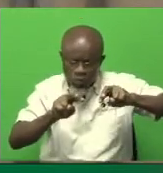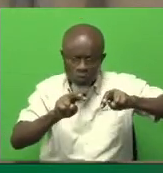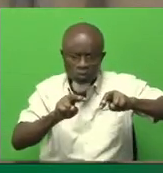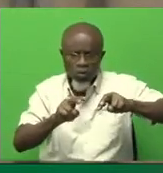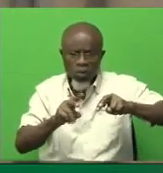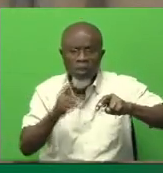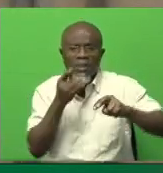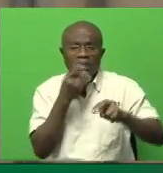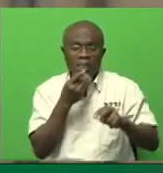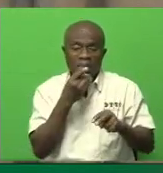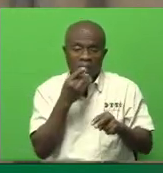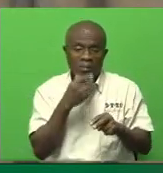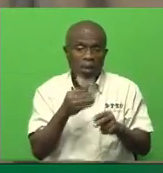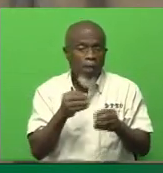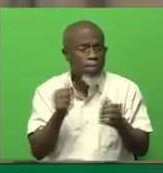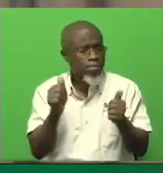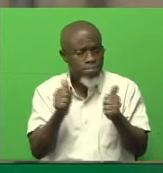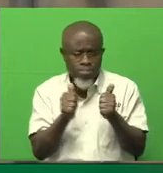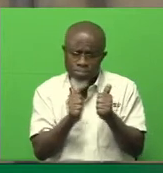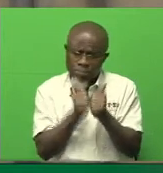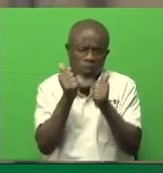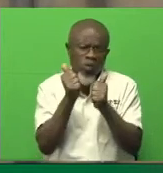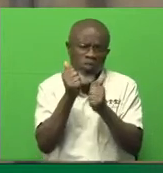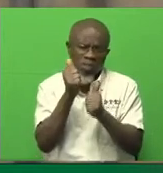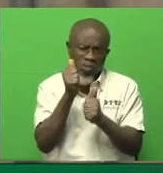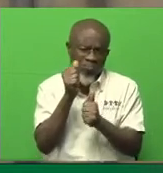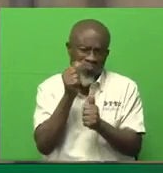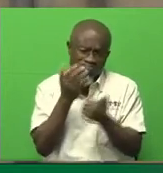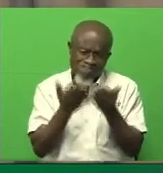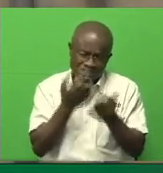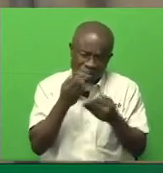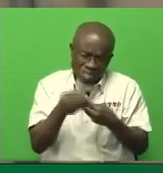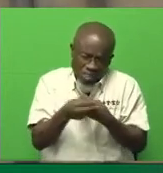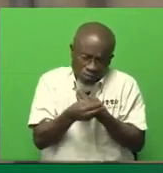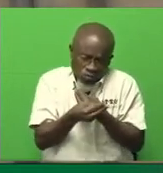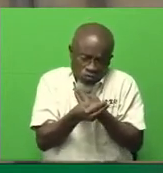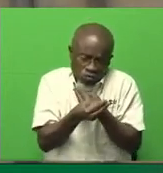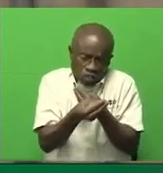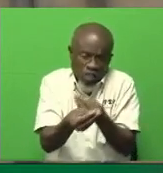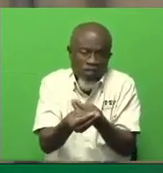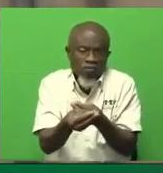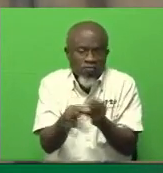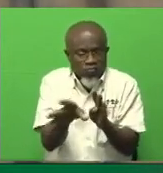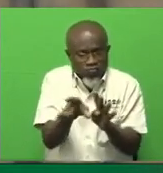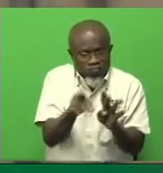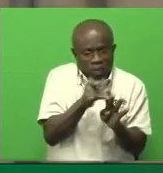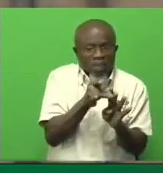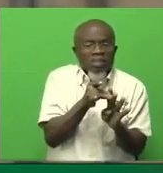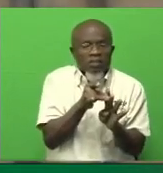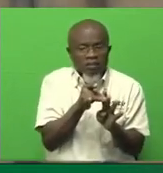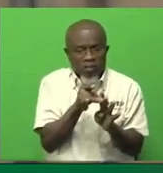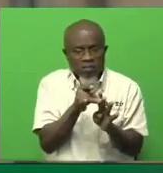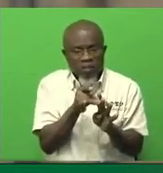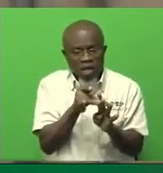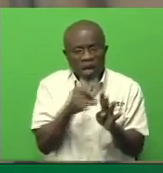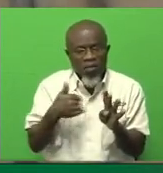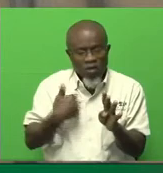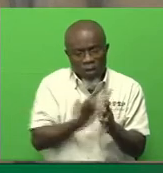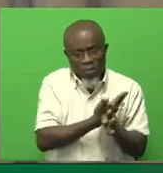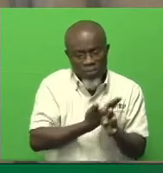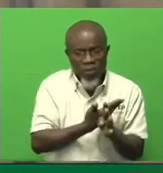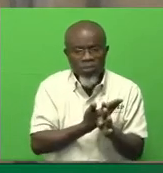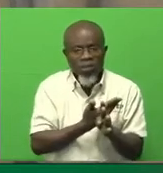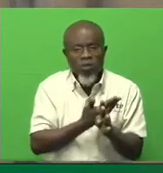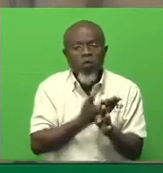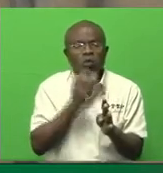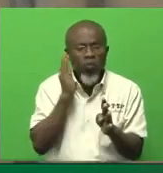will most likely have an uh overweight baby who is more prone to diabetes so we have to